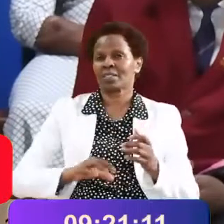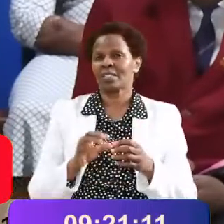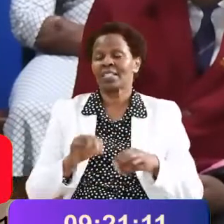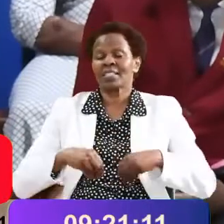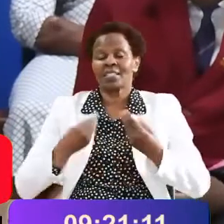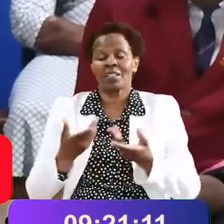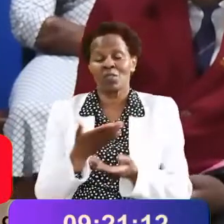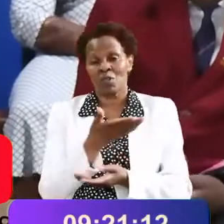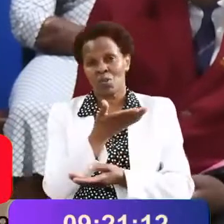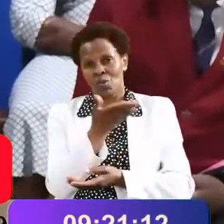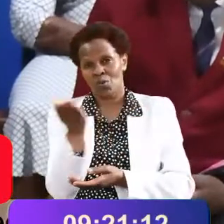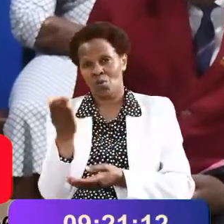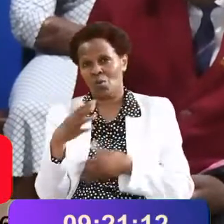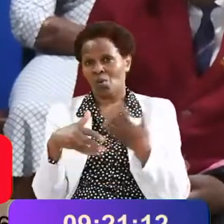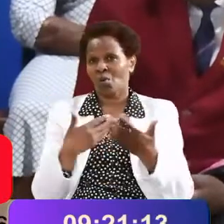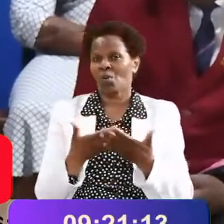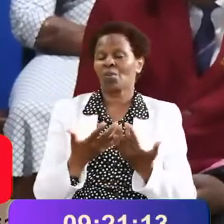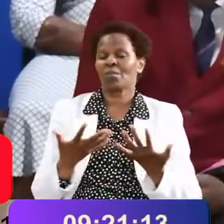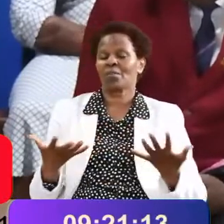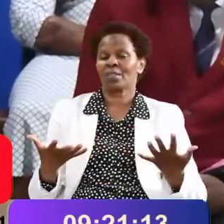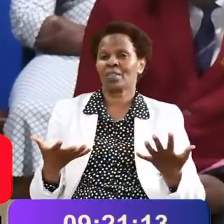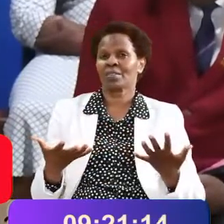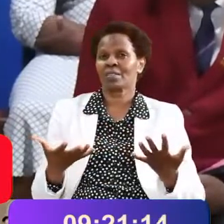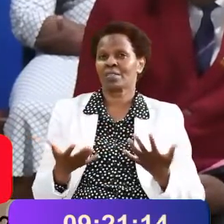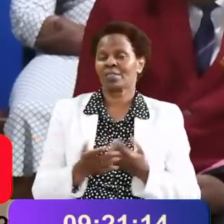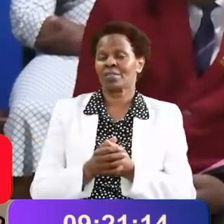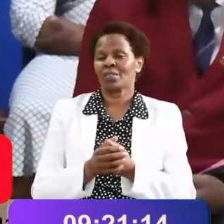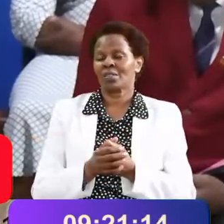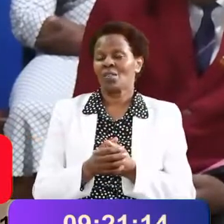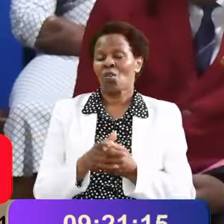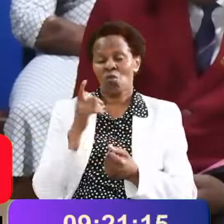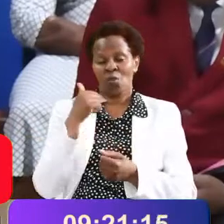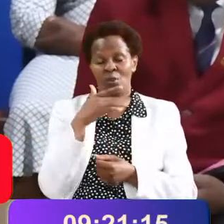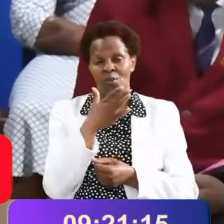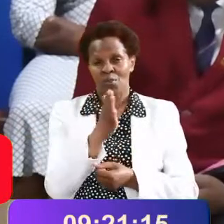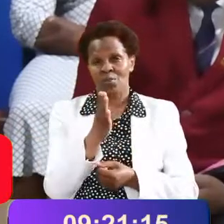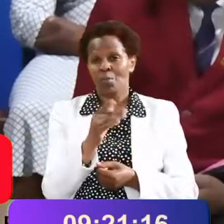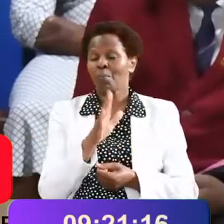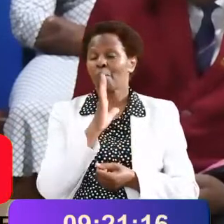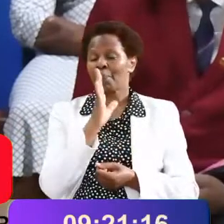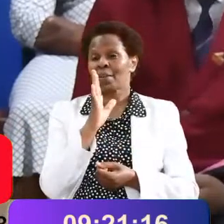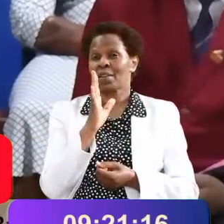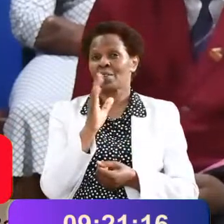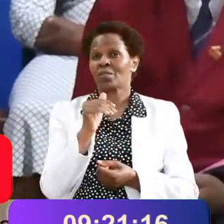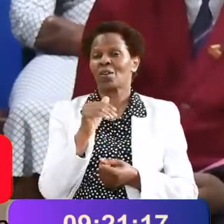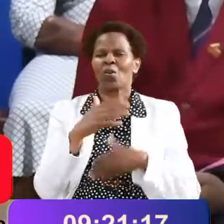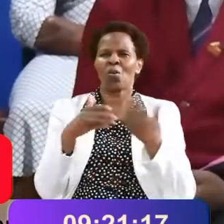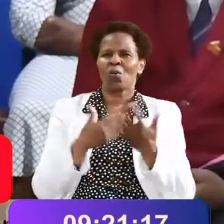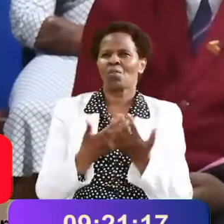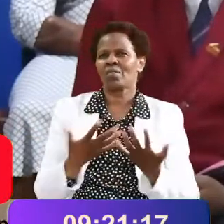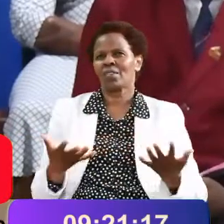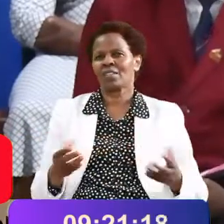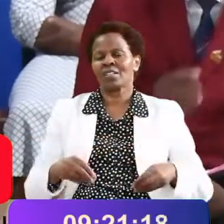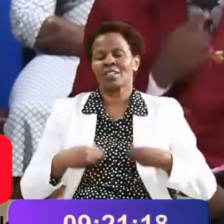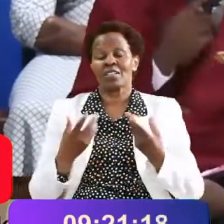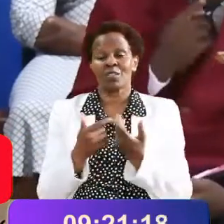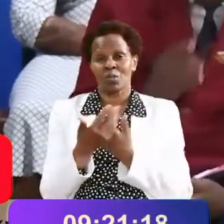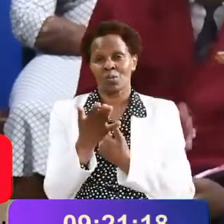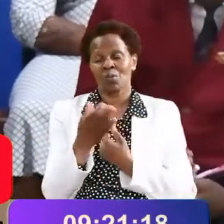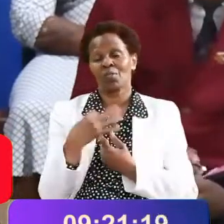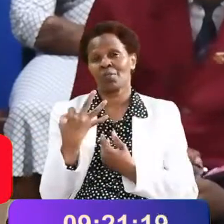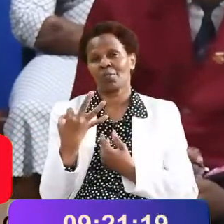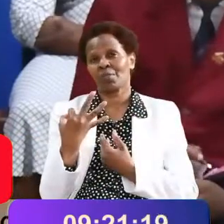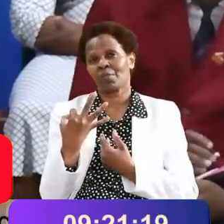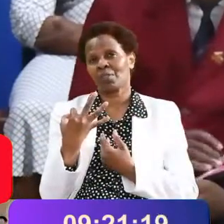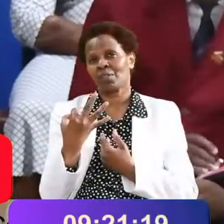things that pertain to life and godliness. So in order for us to be godly, everything has been provided. Number three is